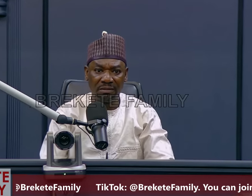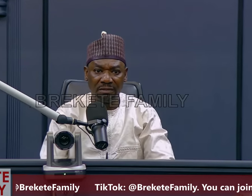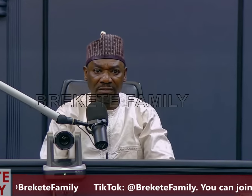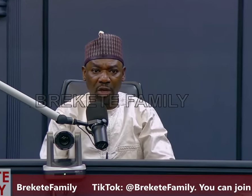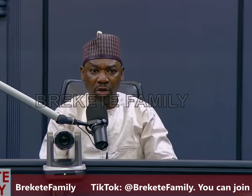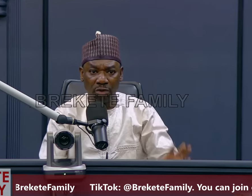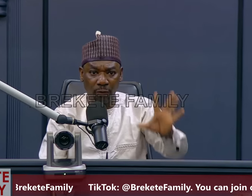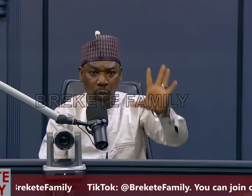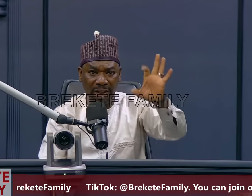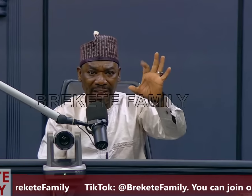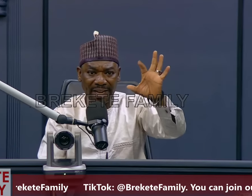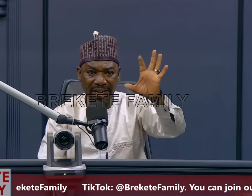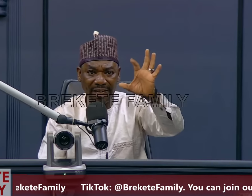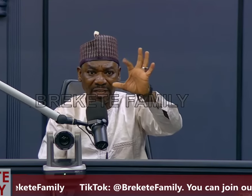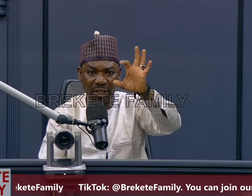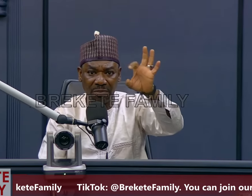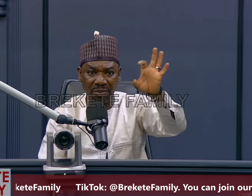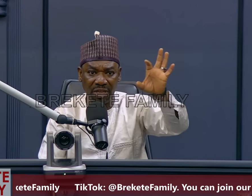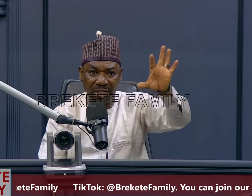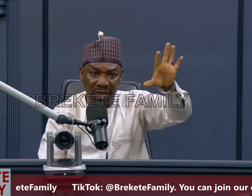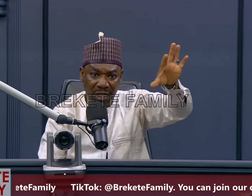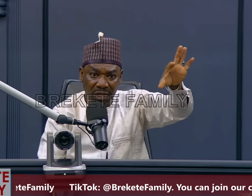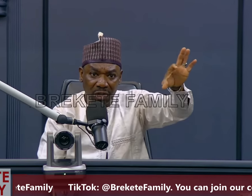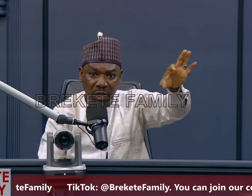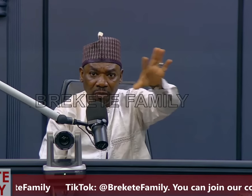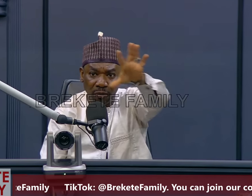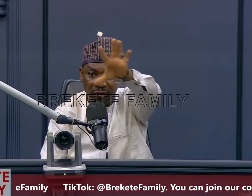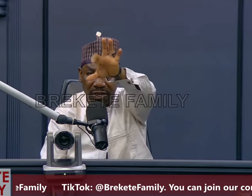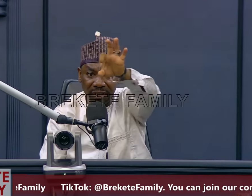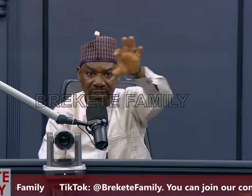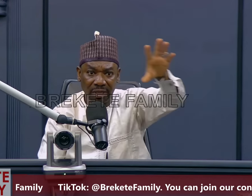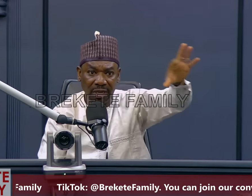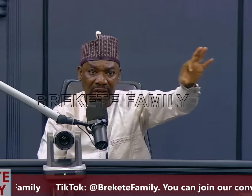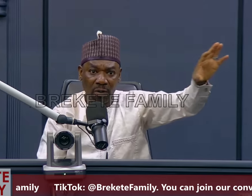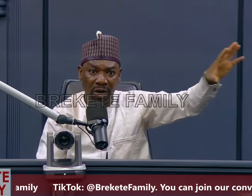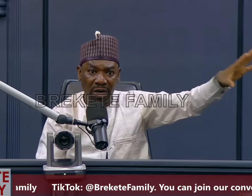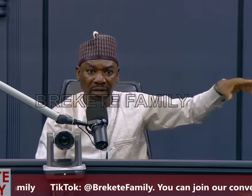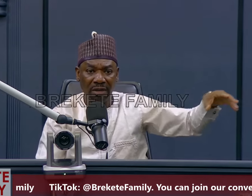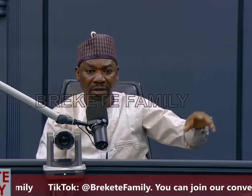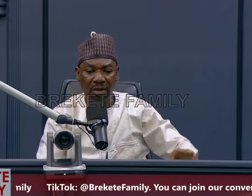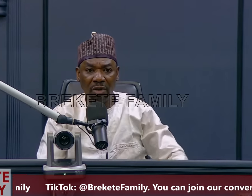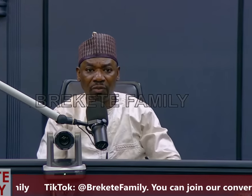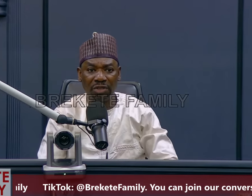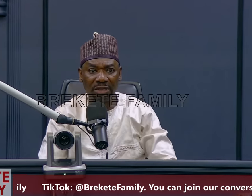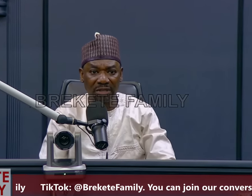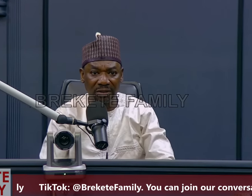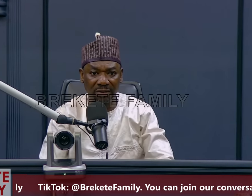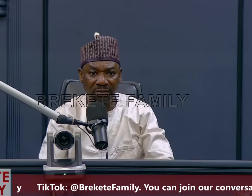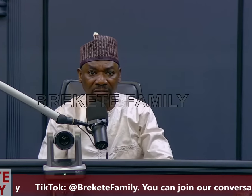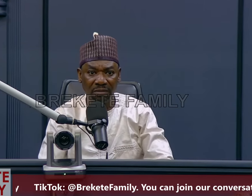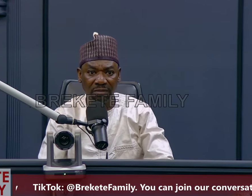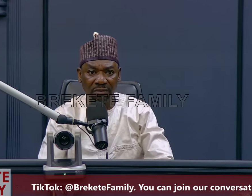aside because of wicked leadership in some of this our